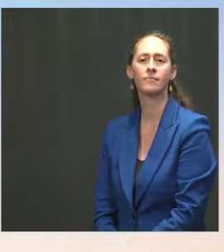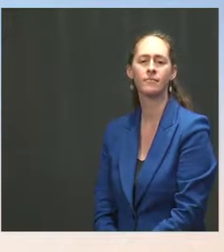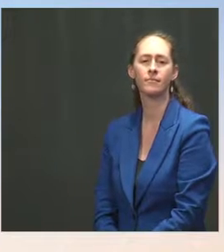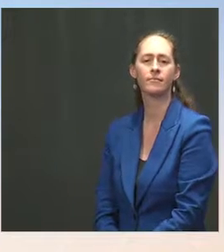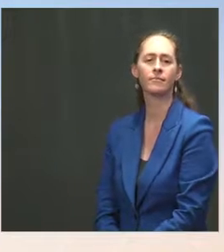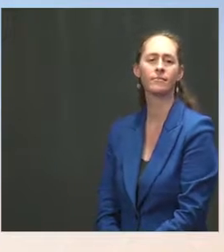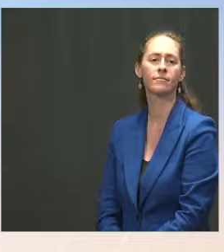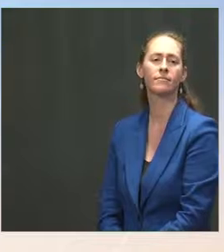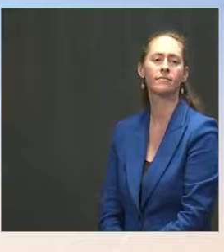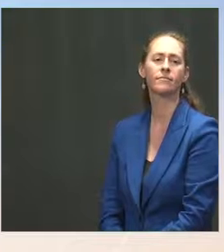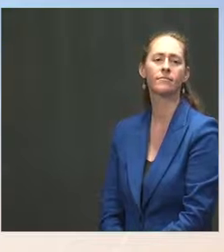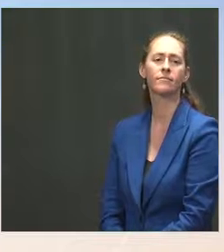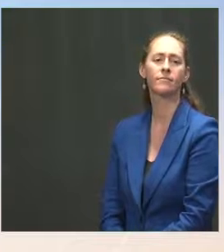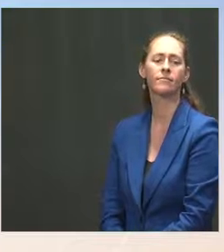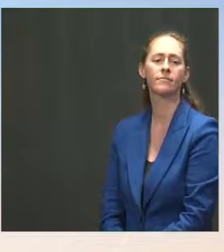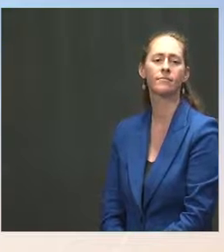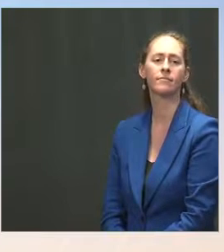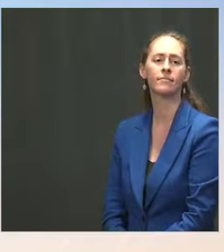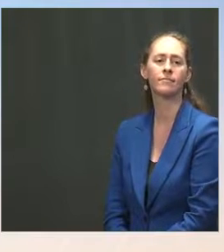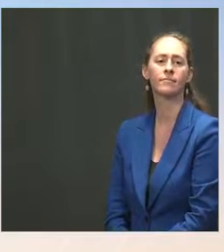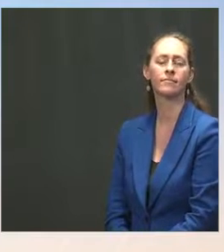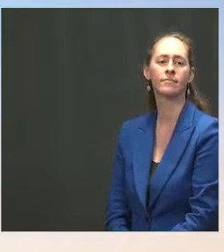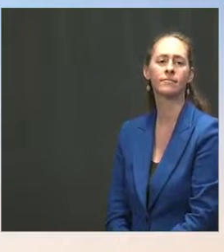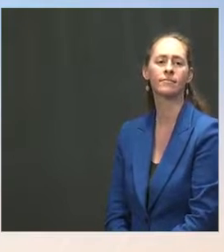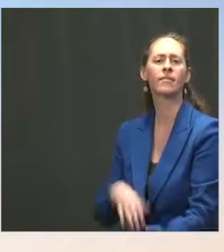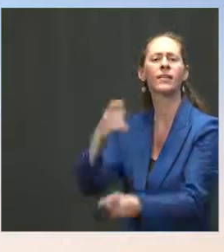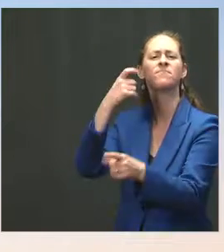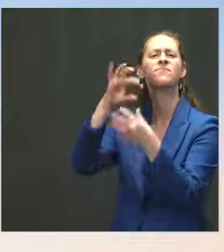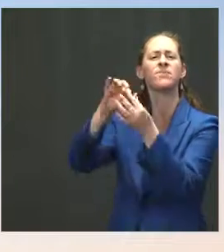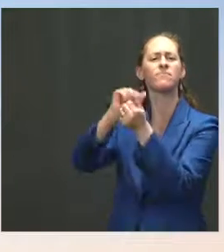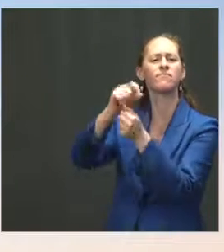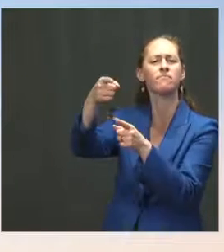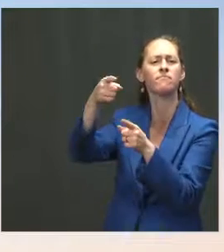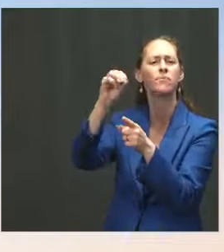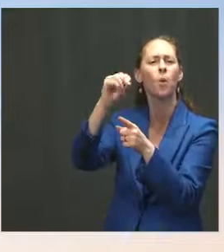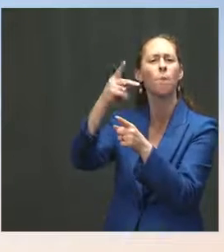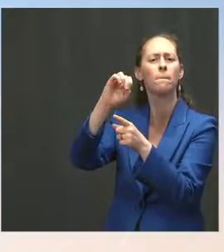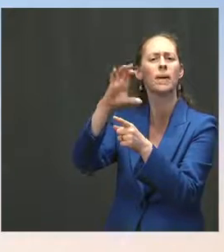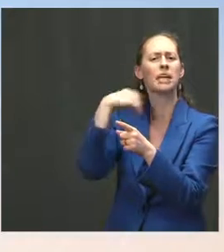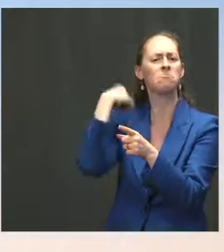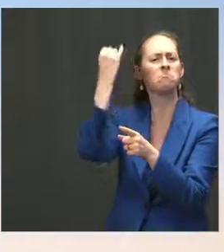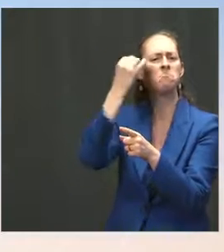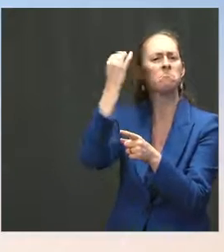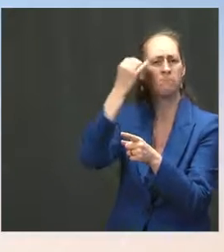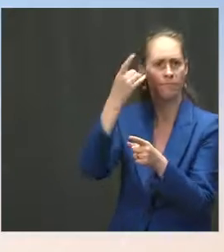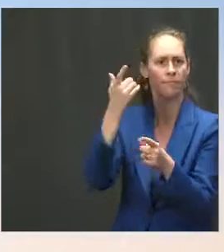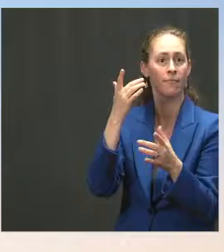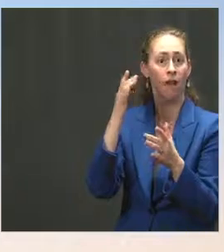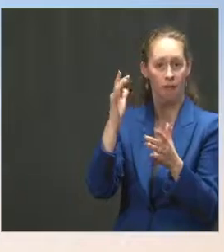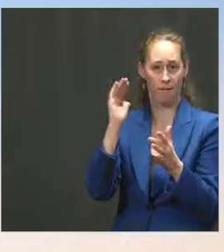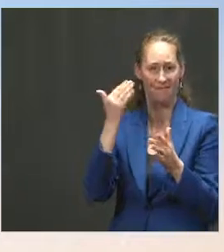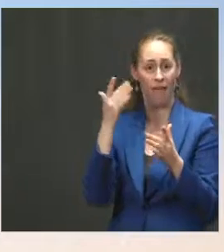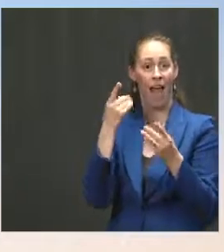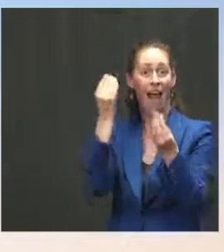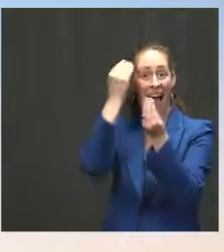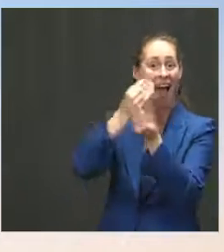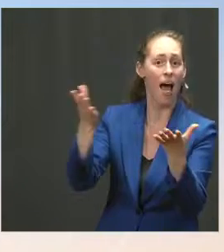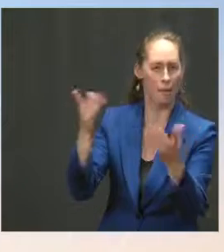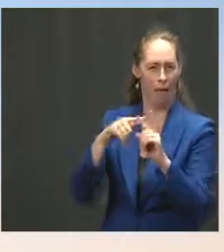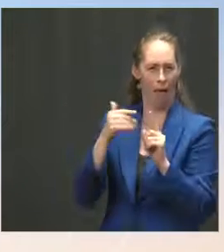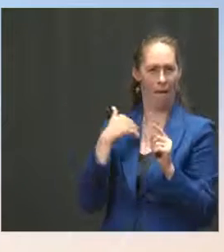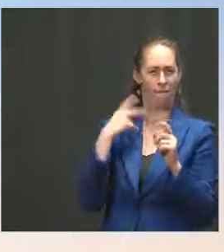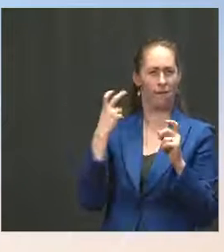announcement kind of lends an impression or question of whether there's a domestic political lens for you. What, if any, tools do you have to